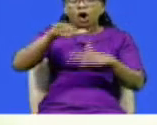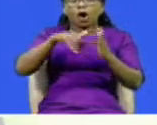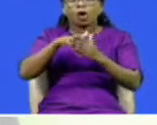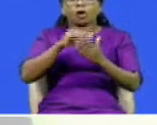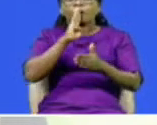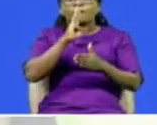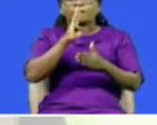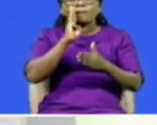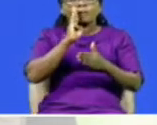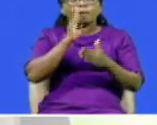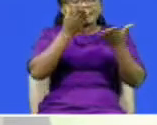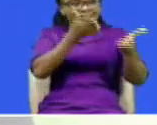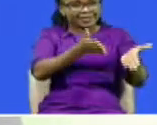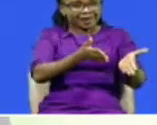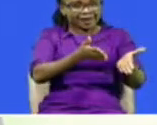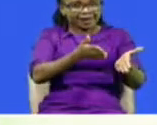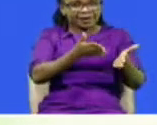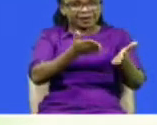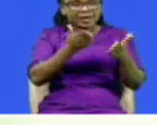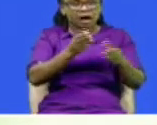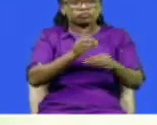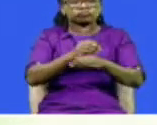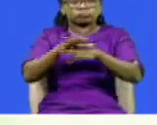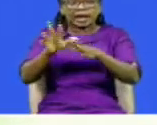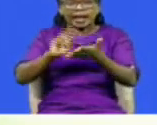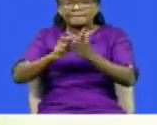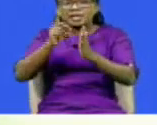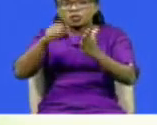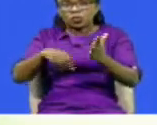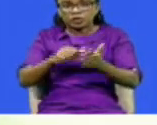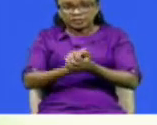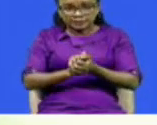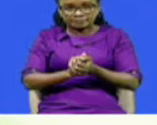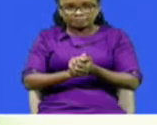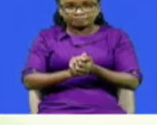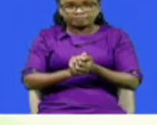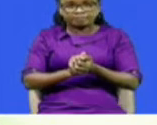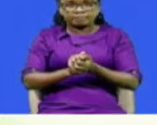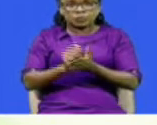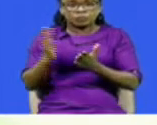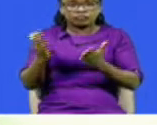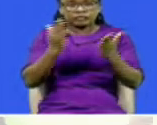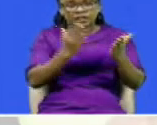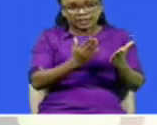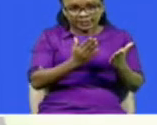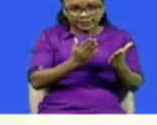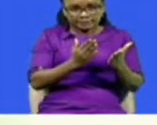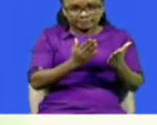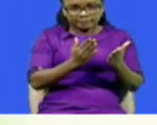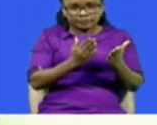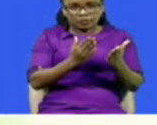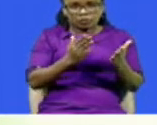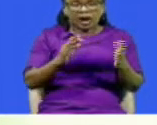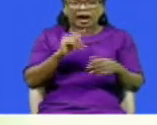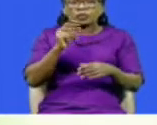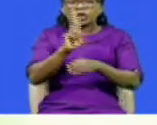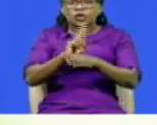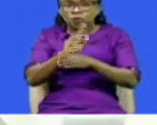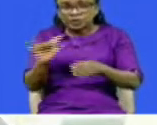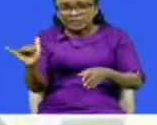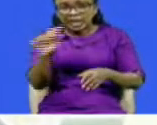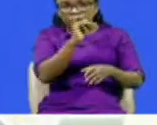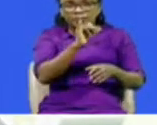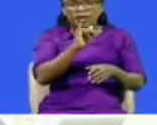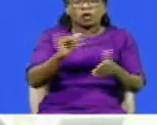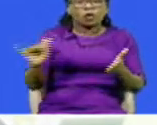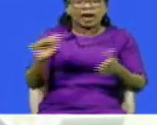now fast tracking them will now mean we take fixed wing aeroplanes or helicopters.